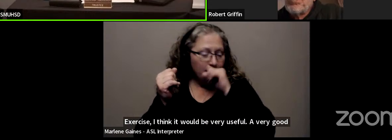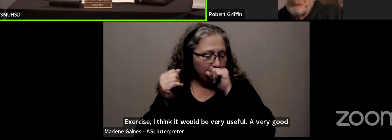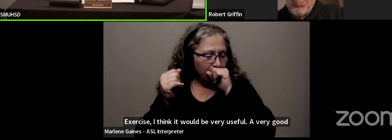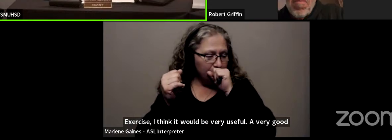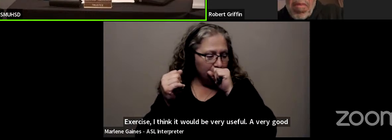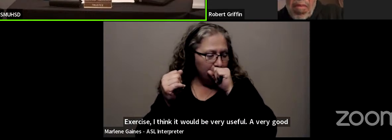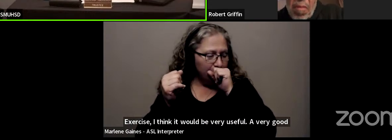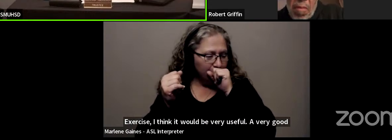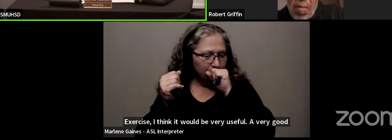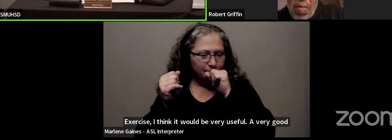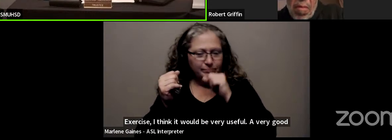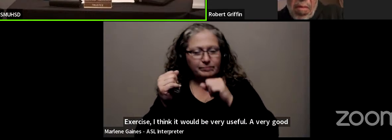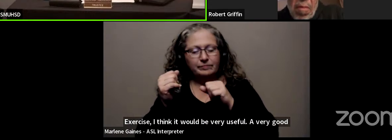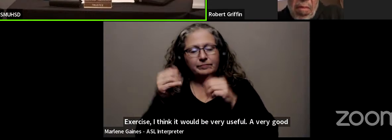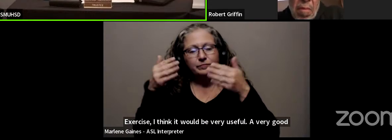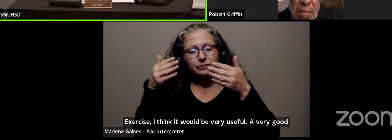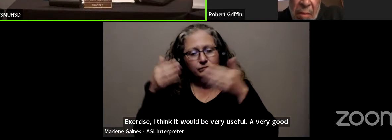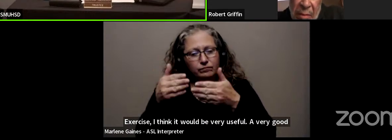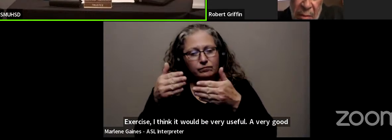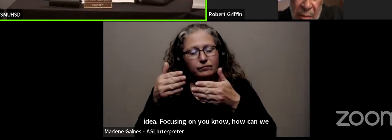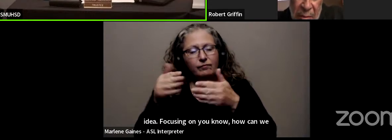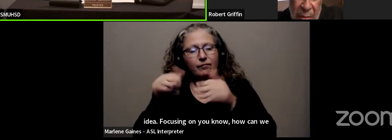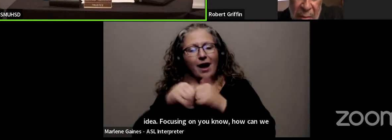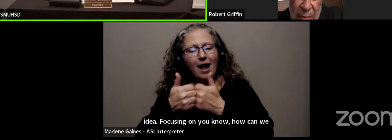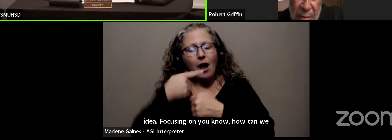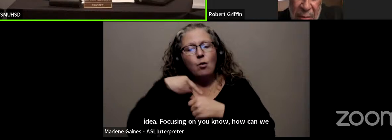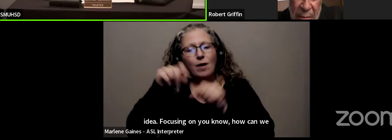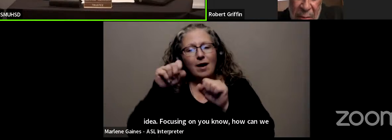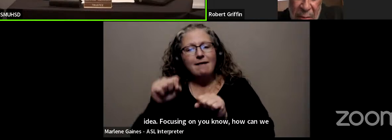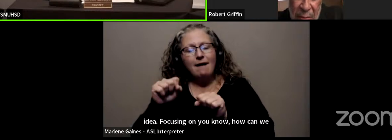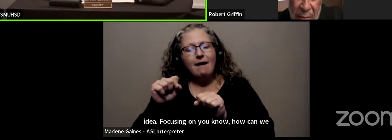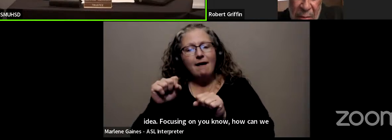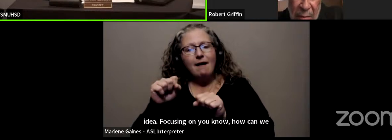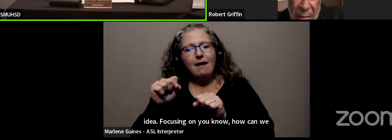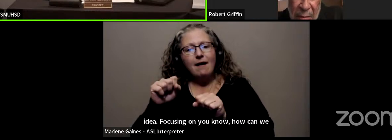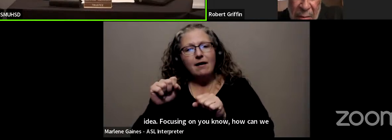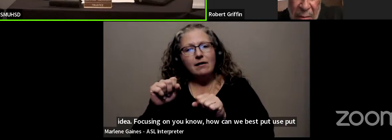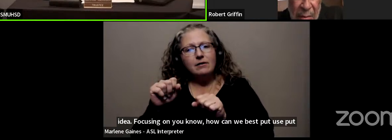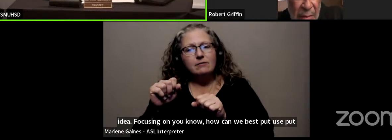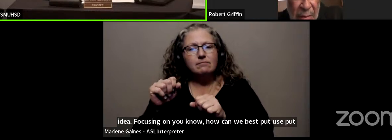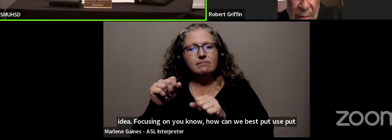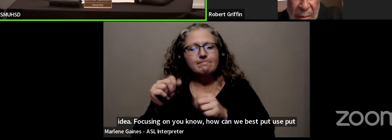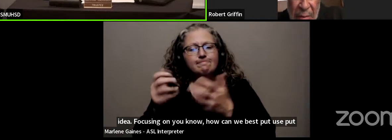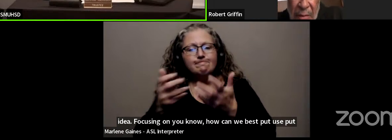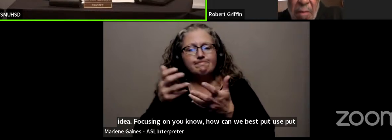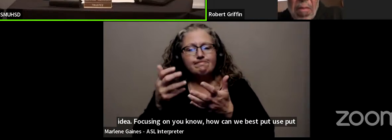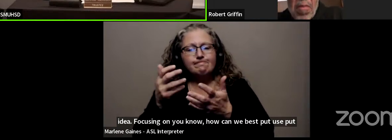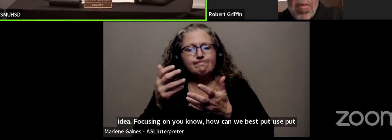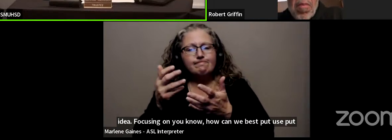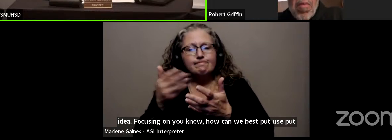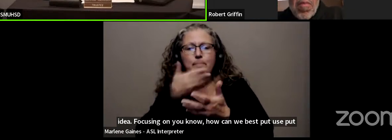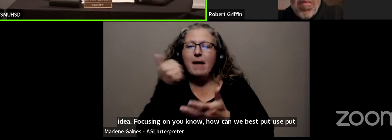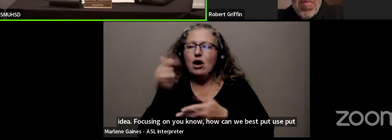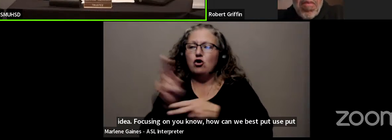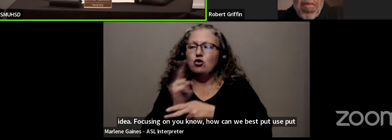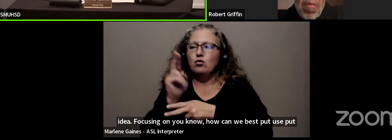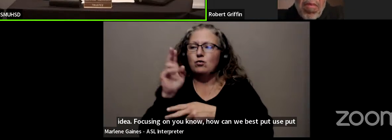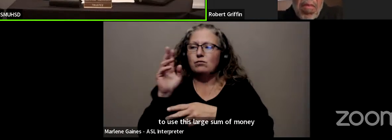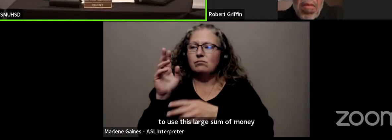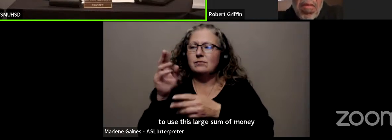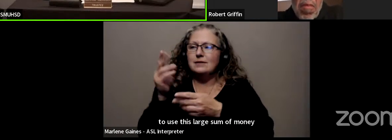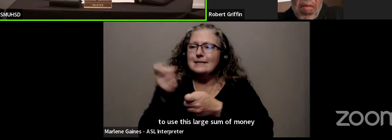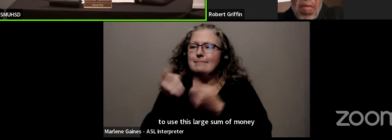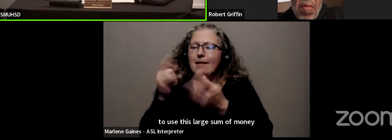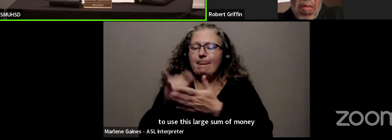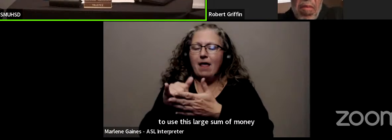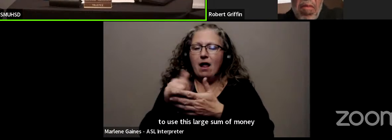Focusing on, how can we best put to use this large sum of money that doesn't